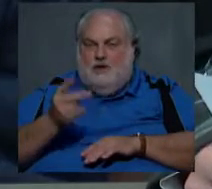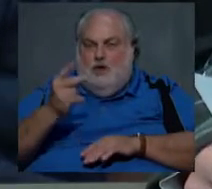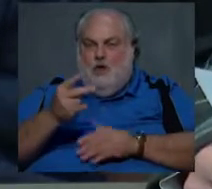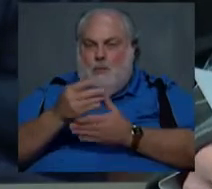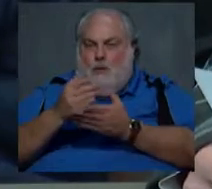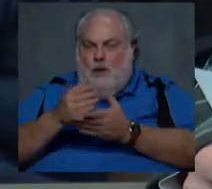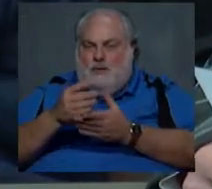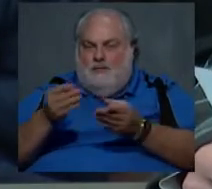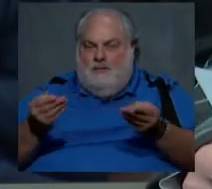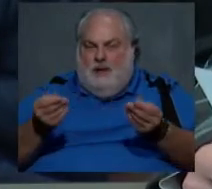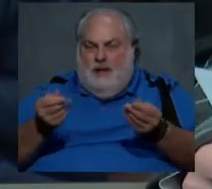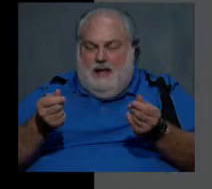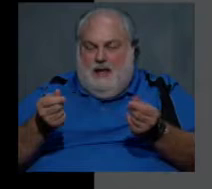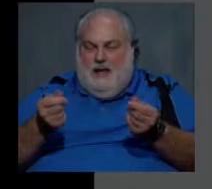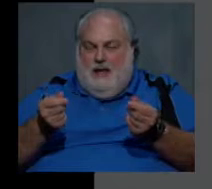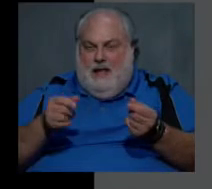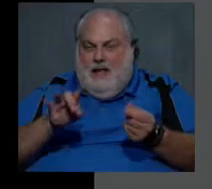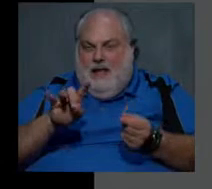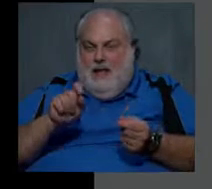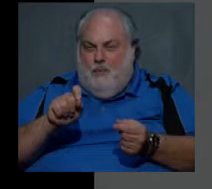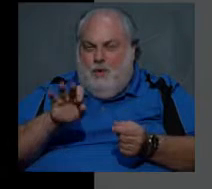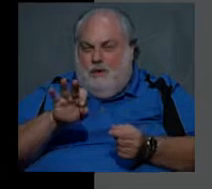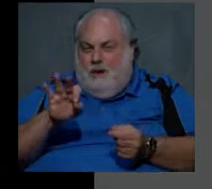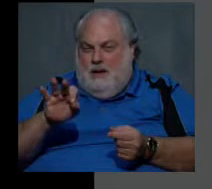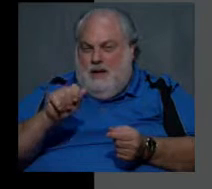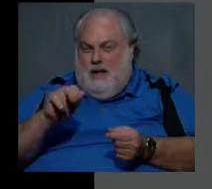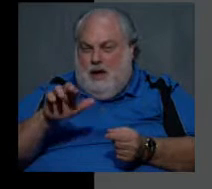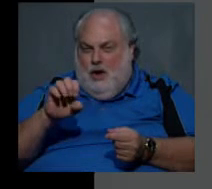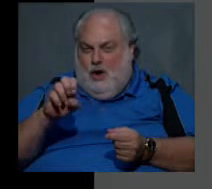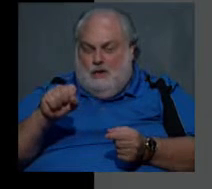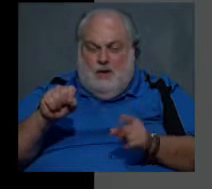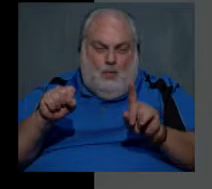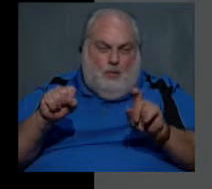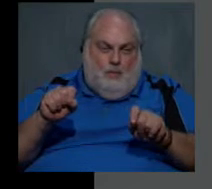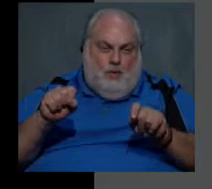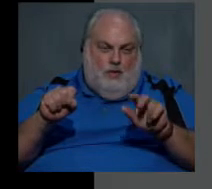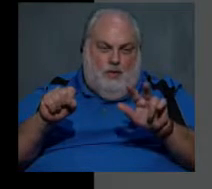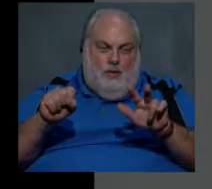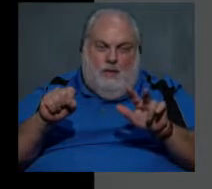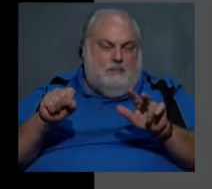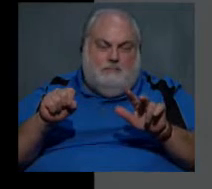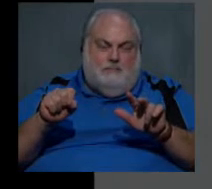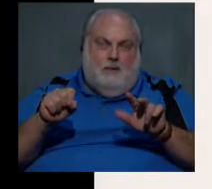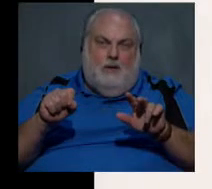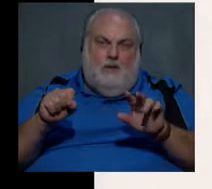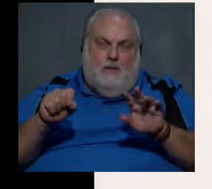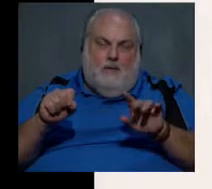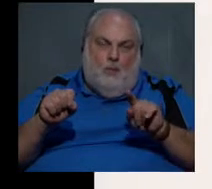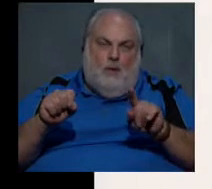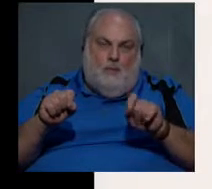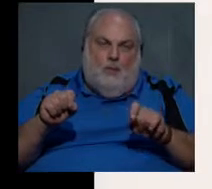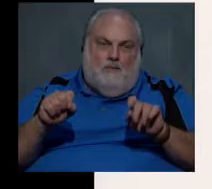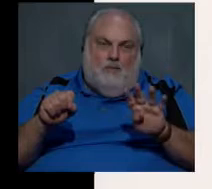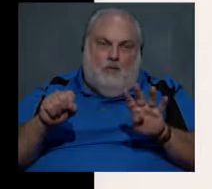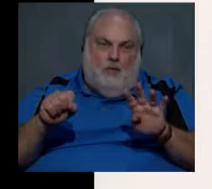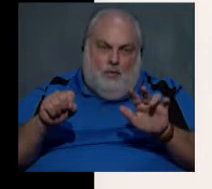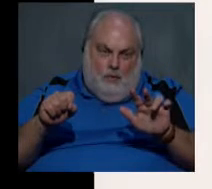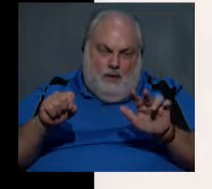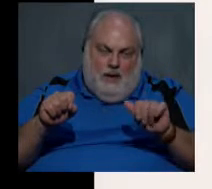of land, an 8.99 acre parcel and a 1.43 acre parcel.